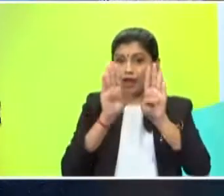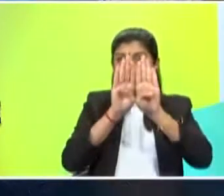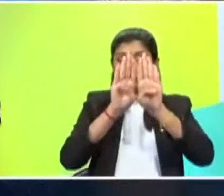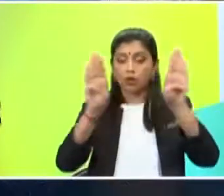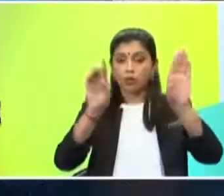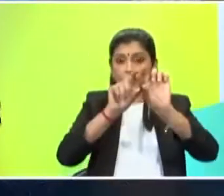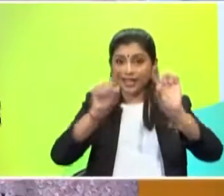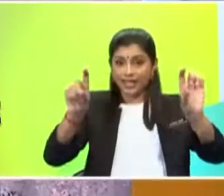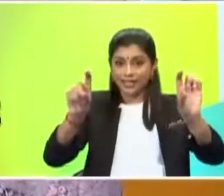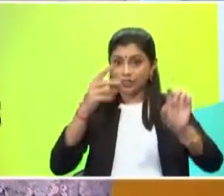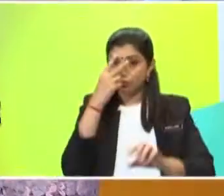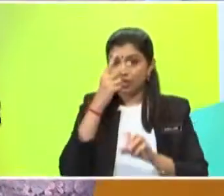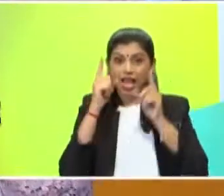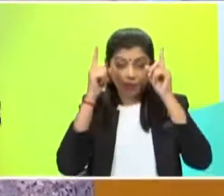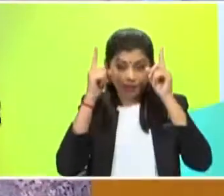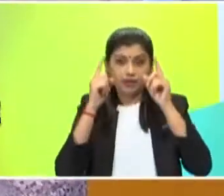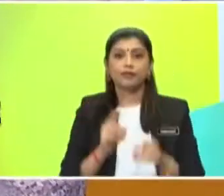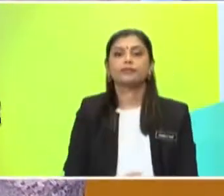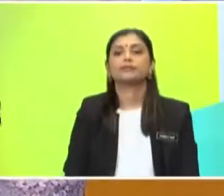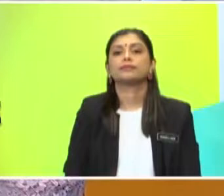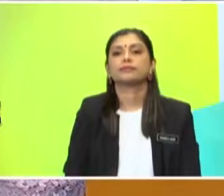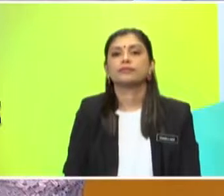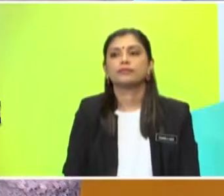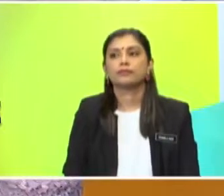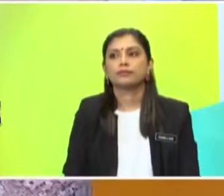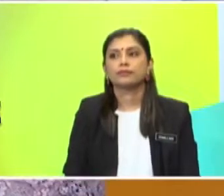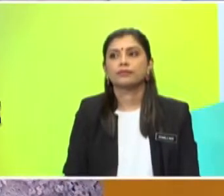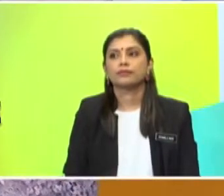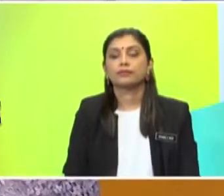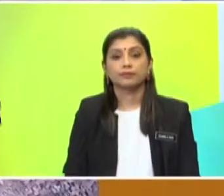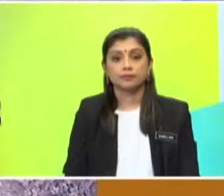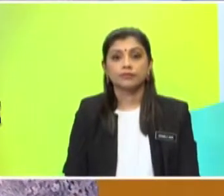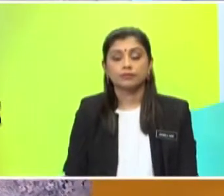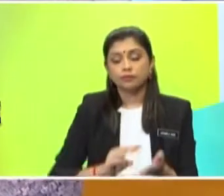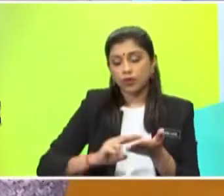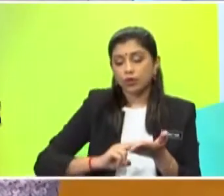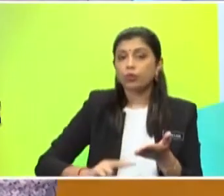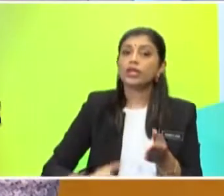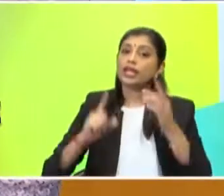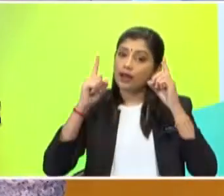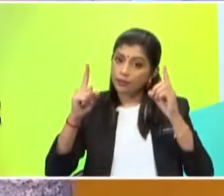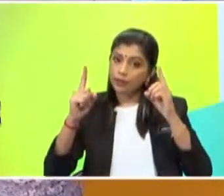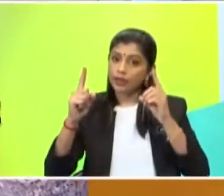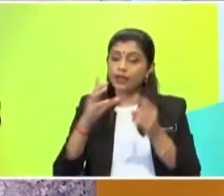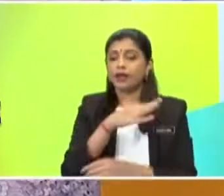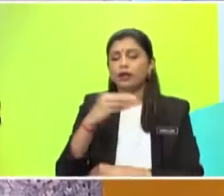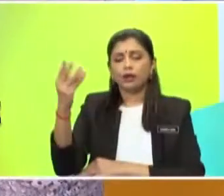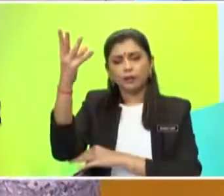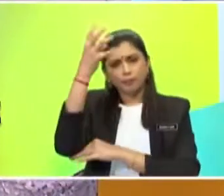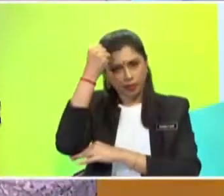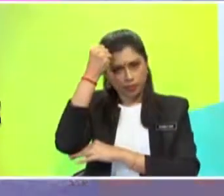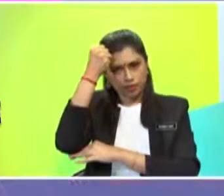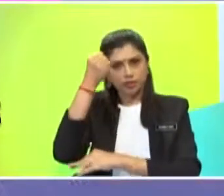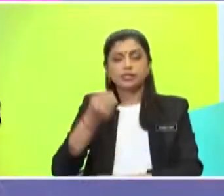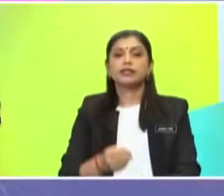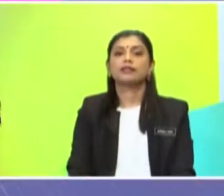informal. Yeah. So Okay. these are some of the examples. It is always good to hear from you. How are things going? How have you been? And you can just look on the